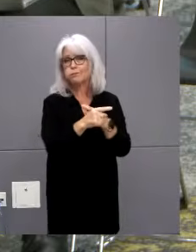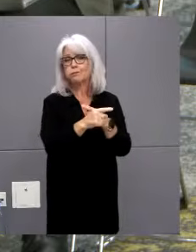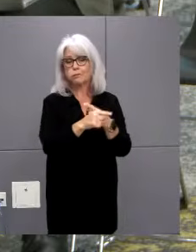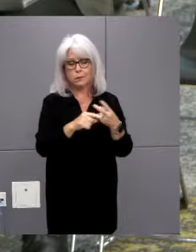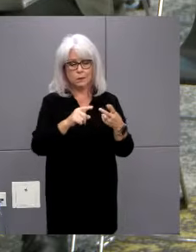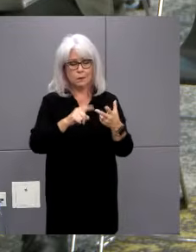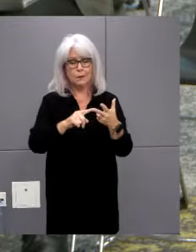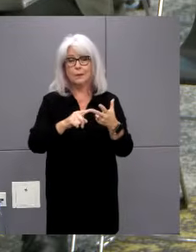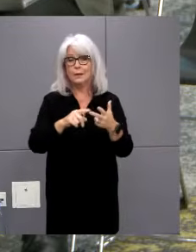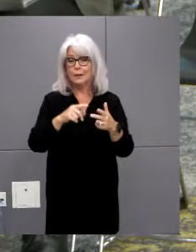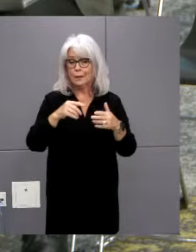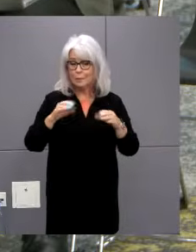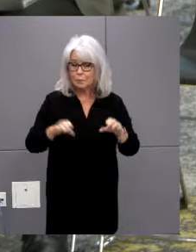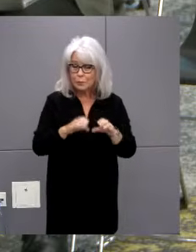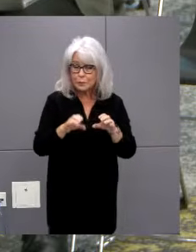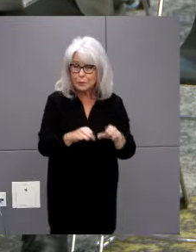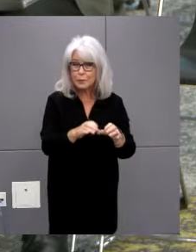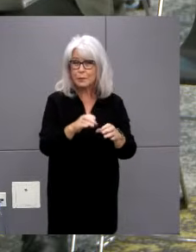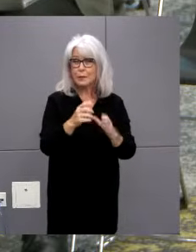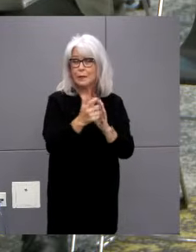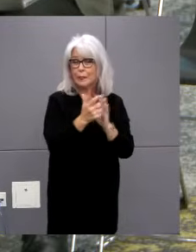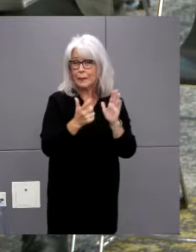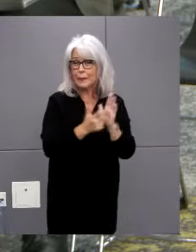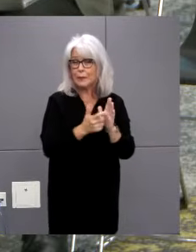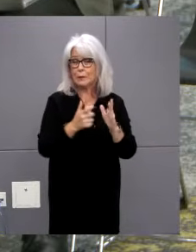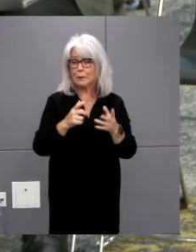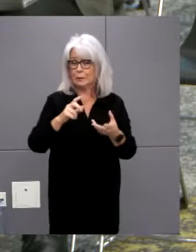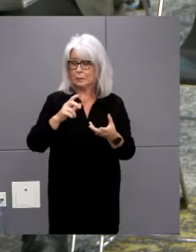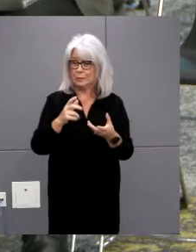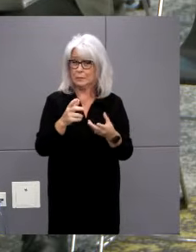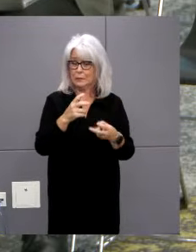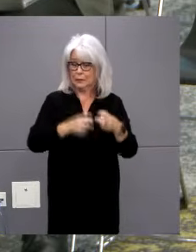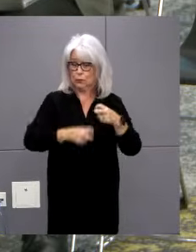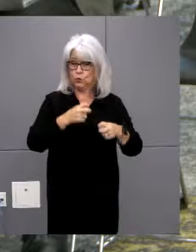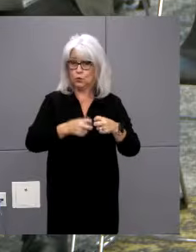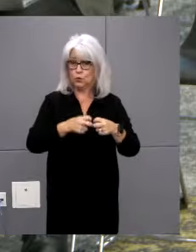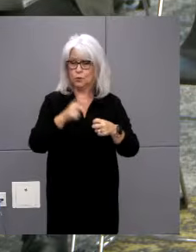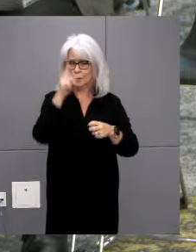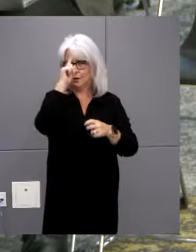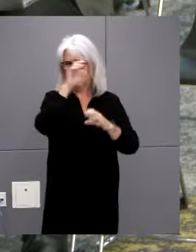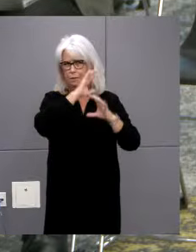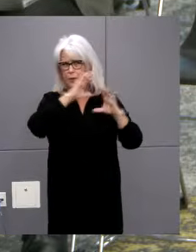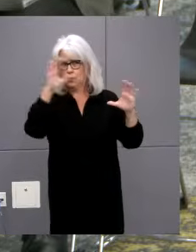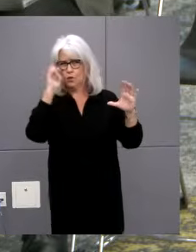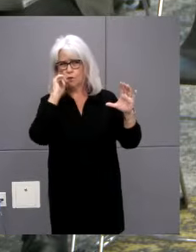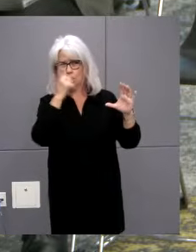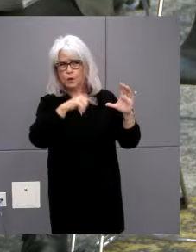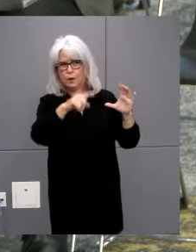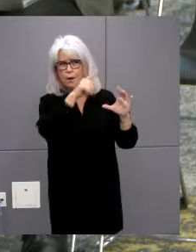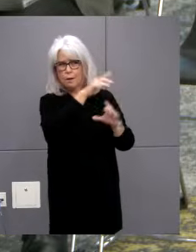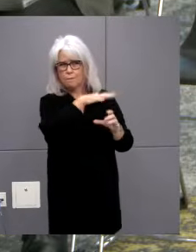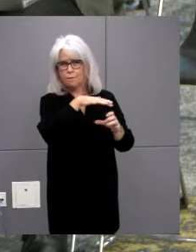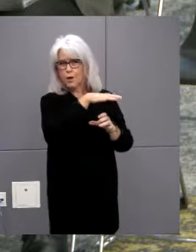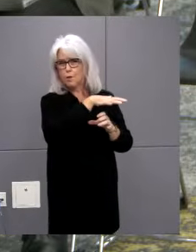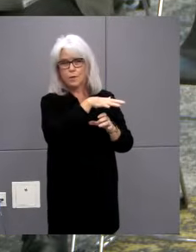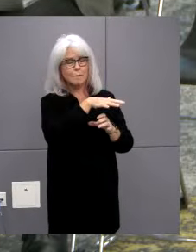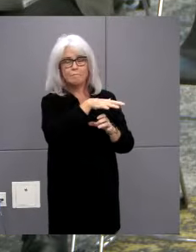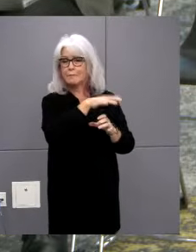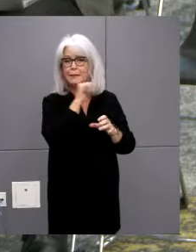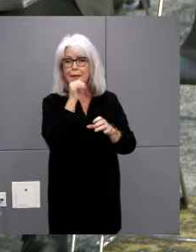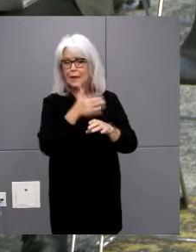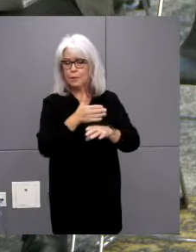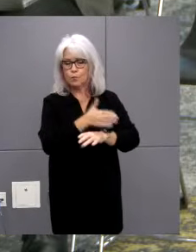legal matters indicate division. In that environment, informality does not